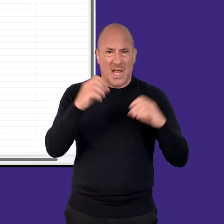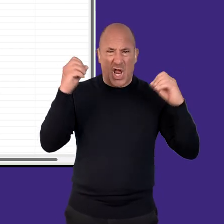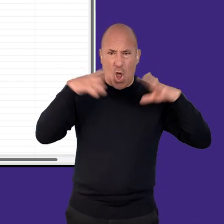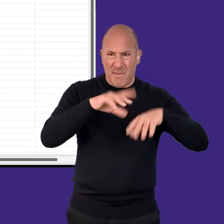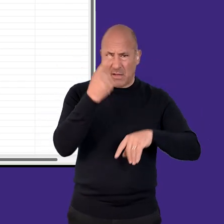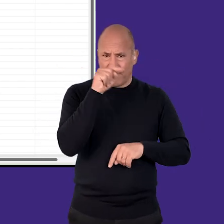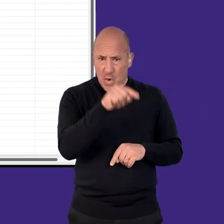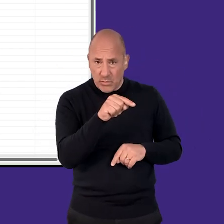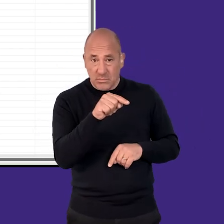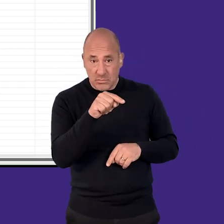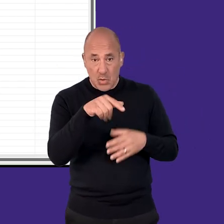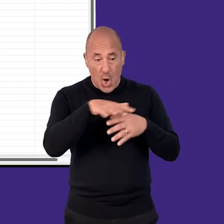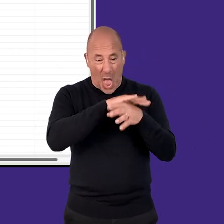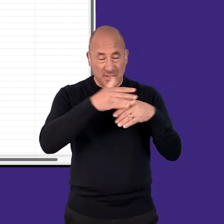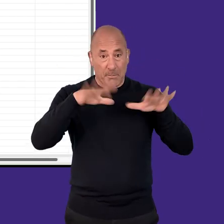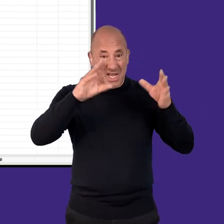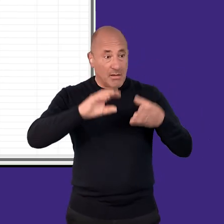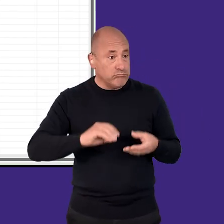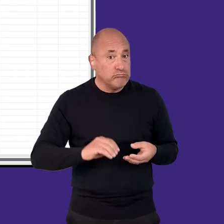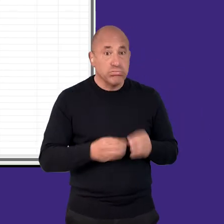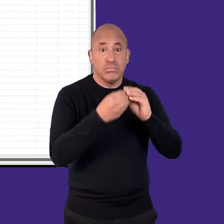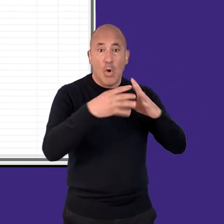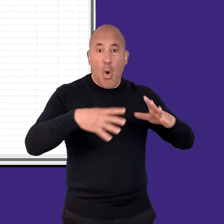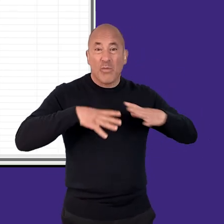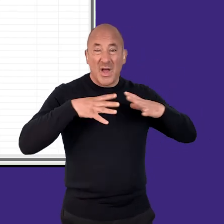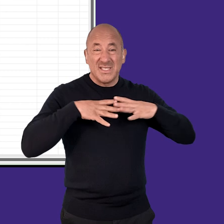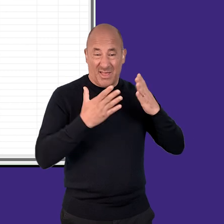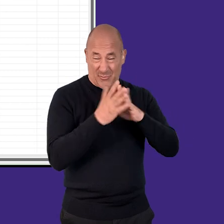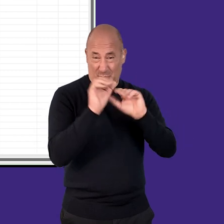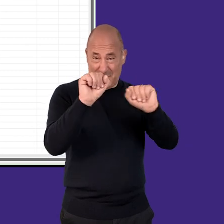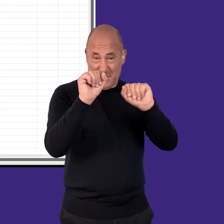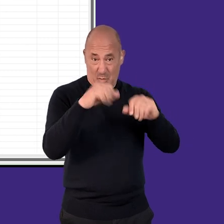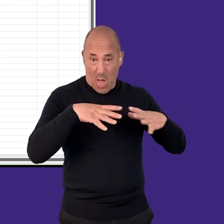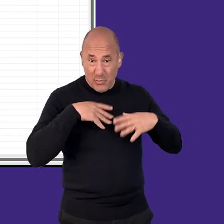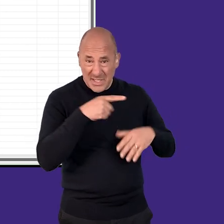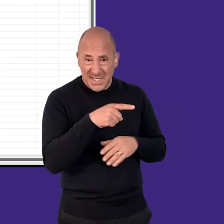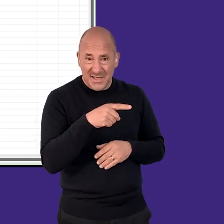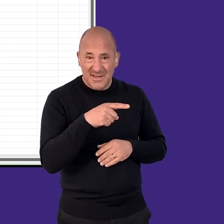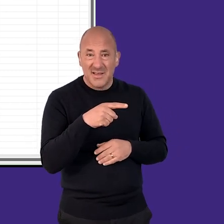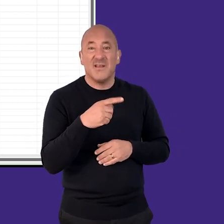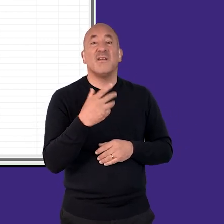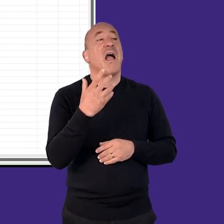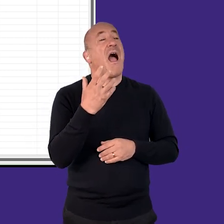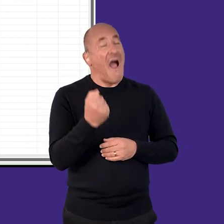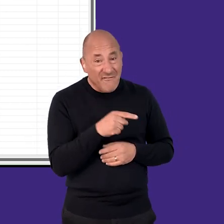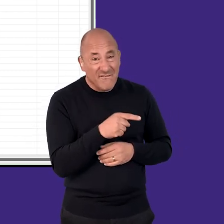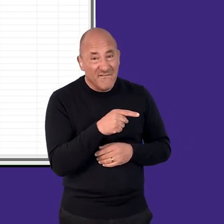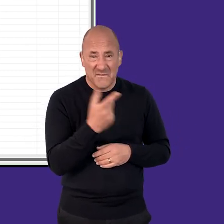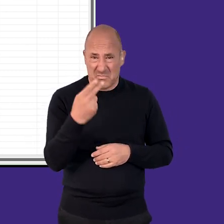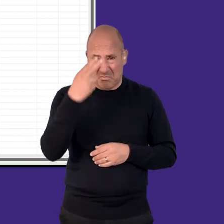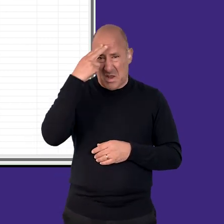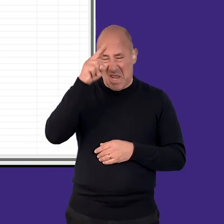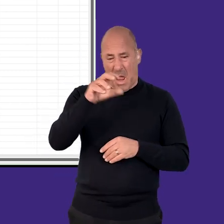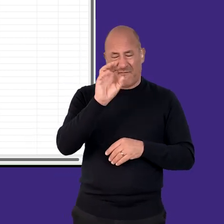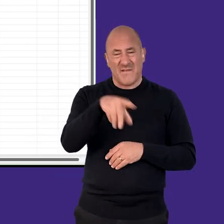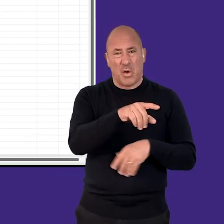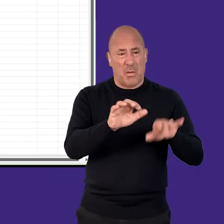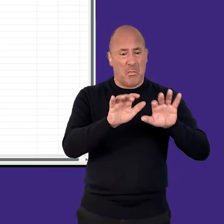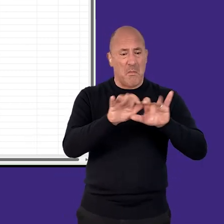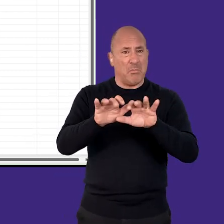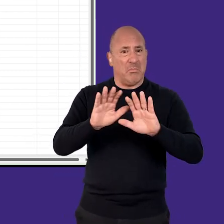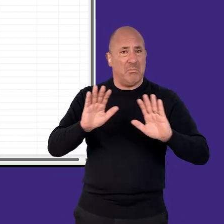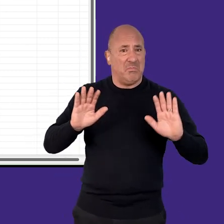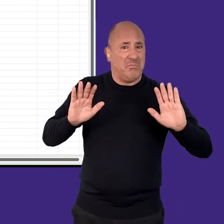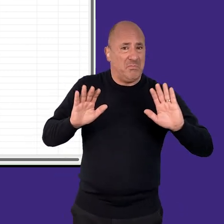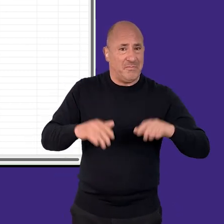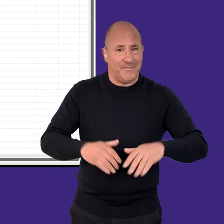check Illuminate first to see if the location has been created for your organization already. If it has, you can just